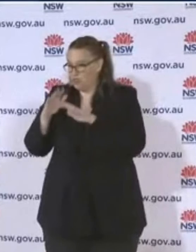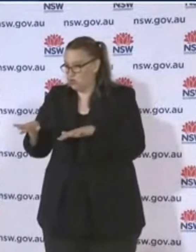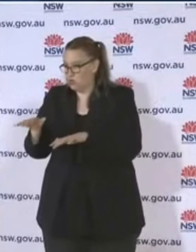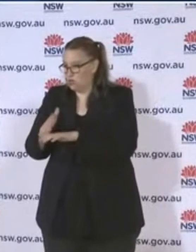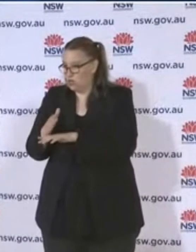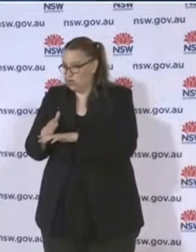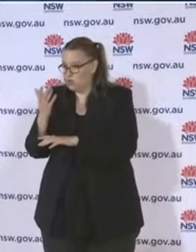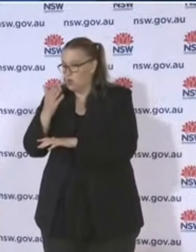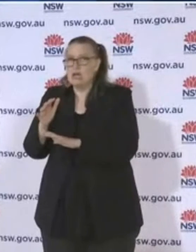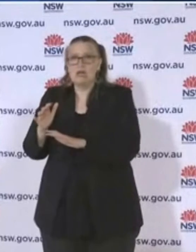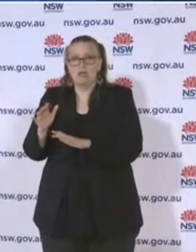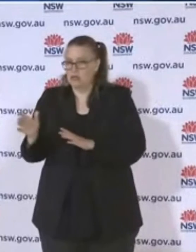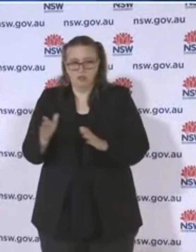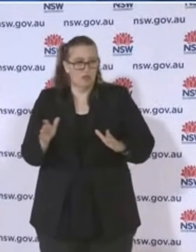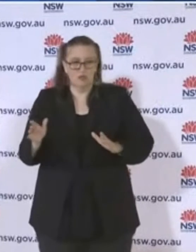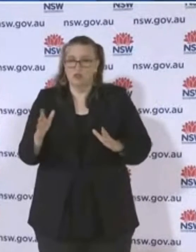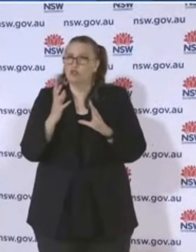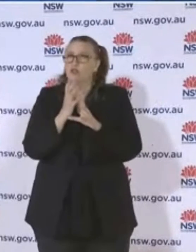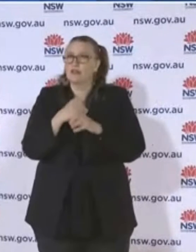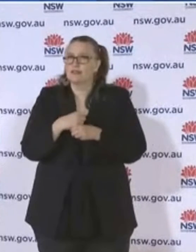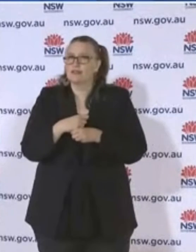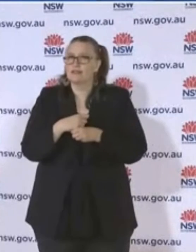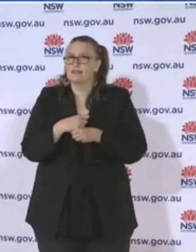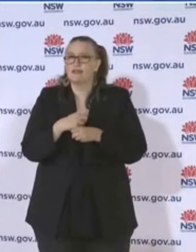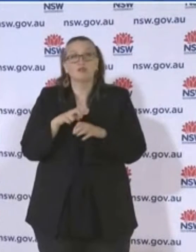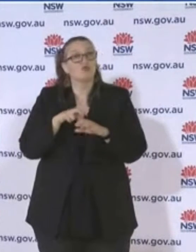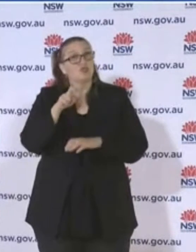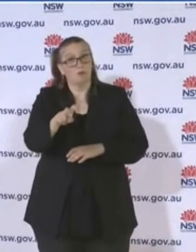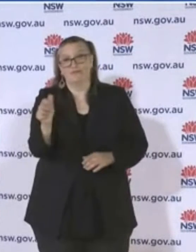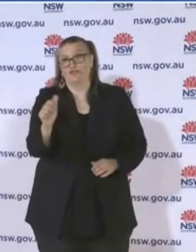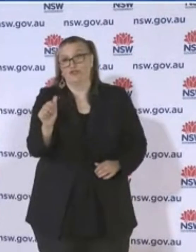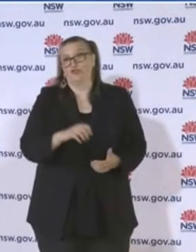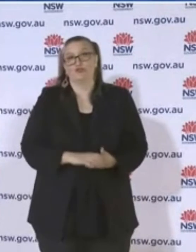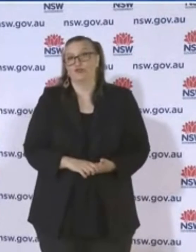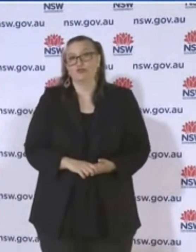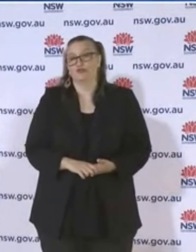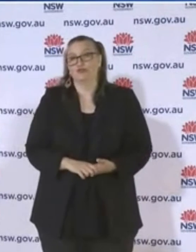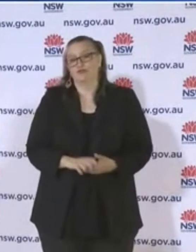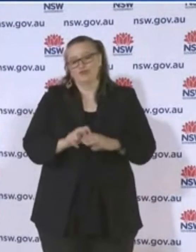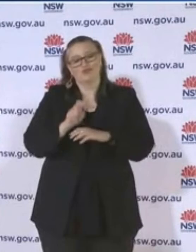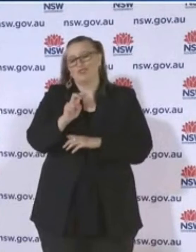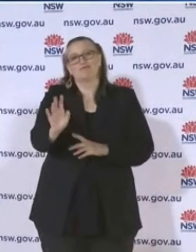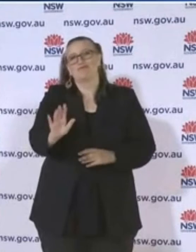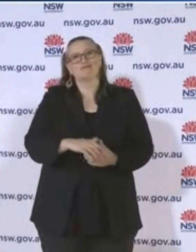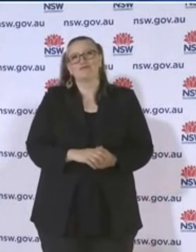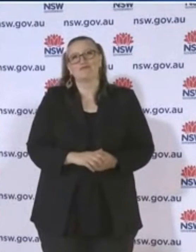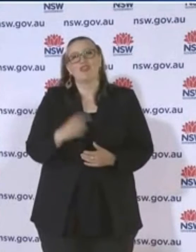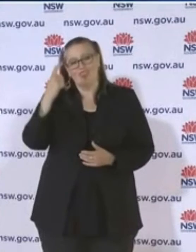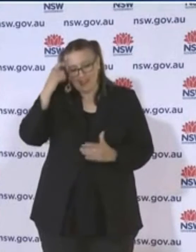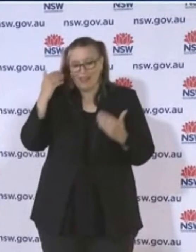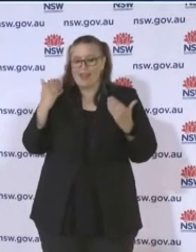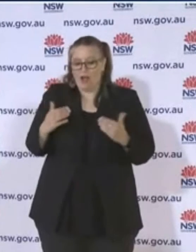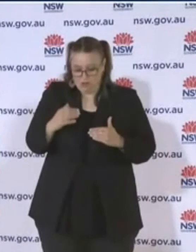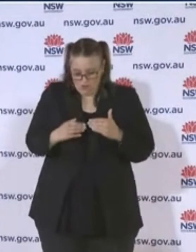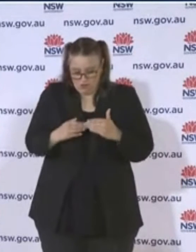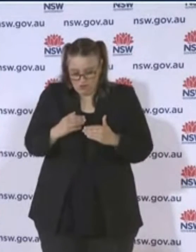ahead of themselves. We still have some time before we hit that October 25. What we have demonstrated, though, as a government is striking the